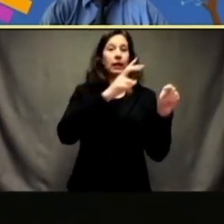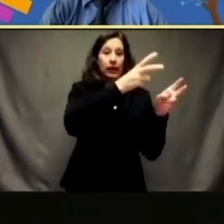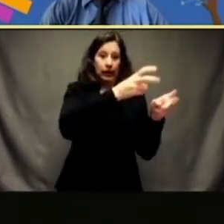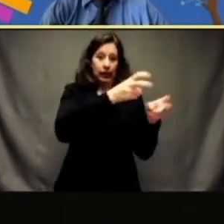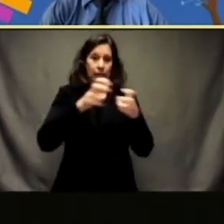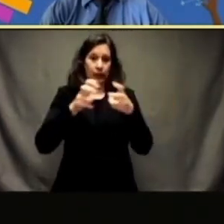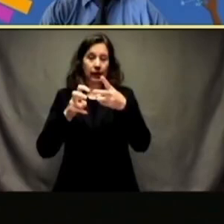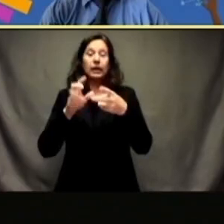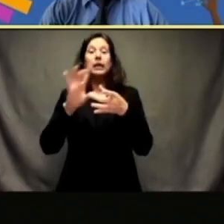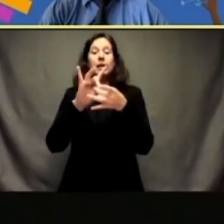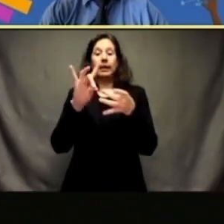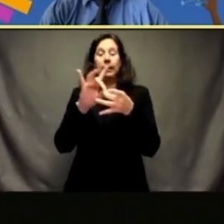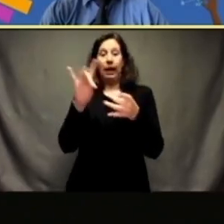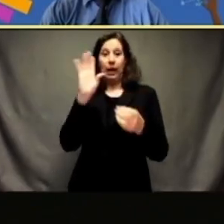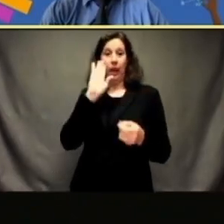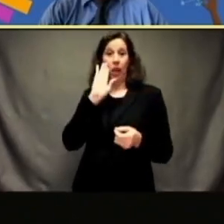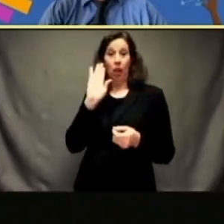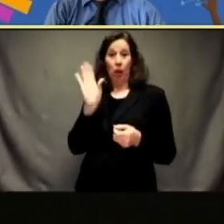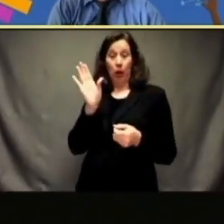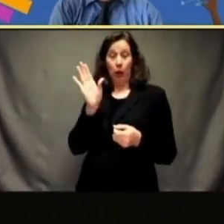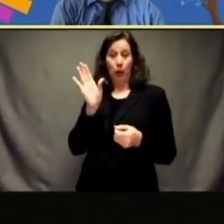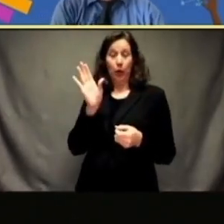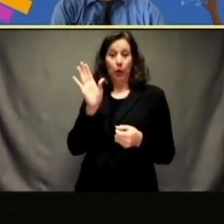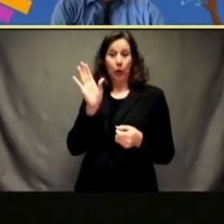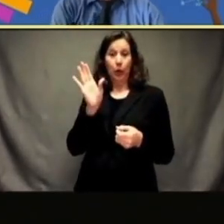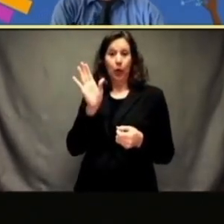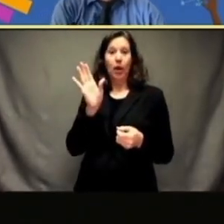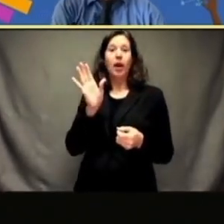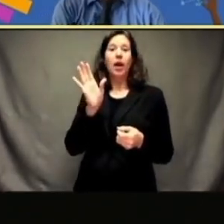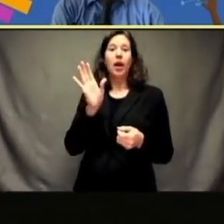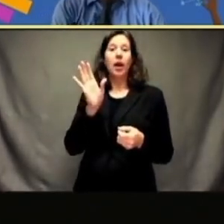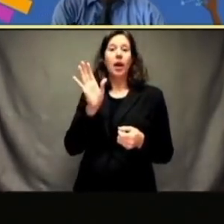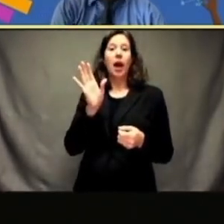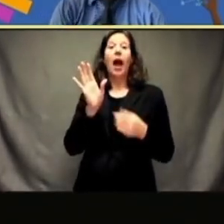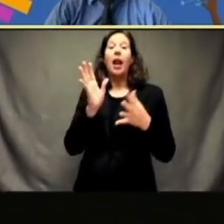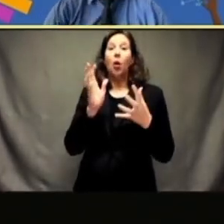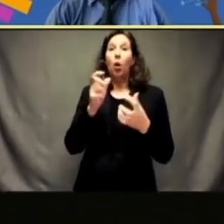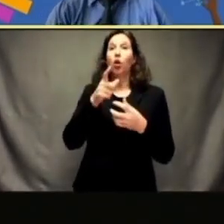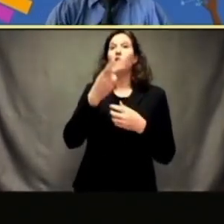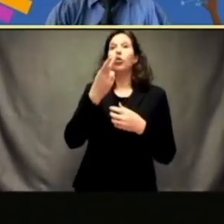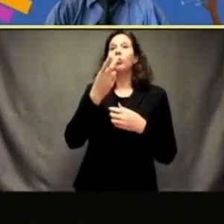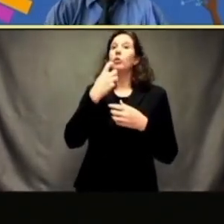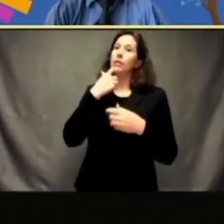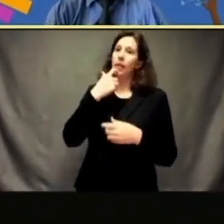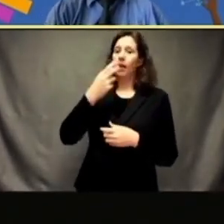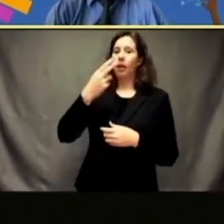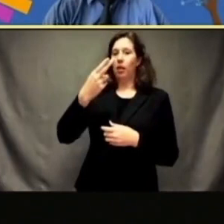it. And I'm going to say heart.